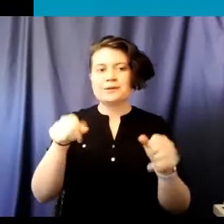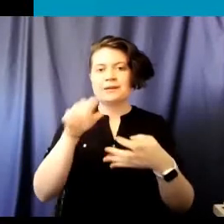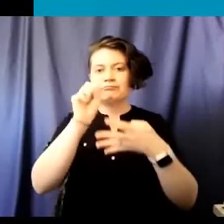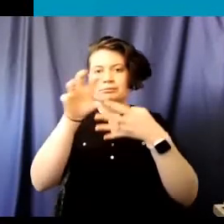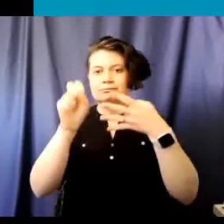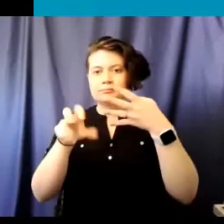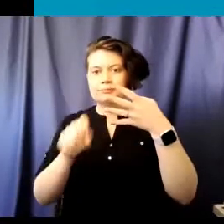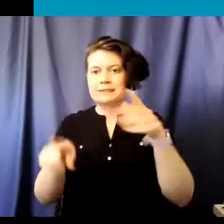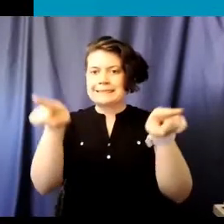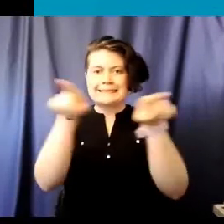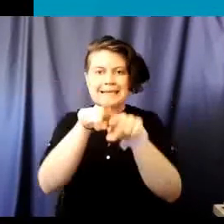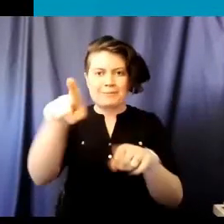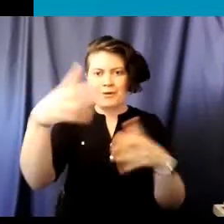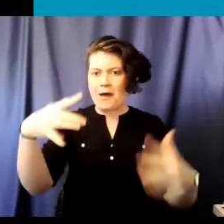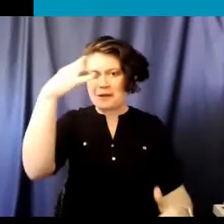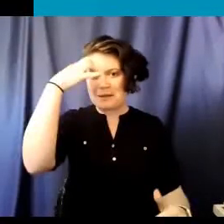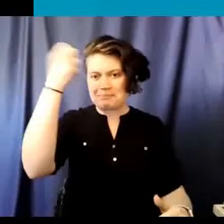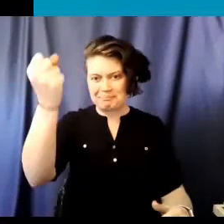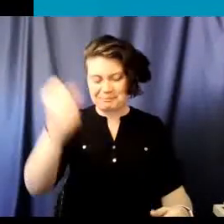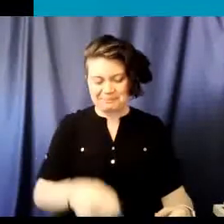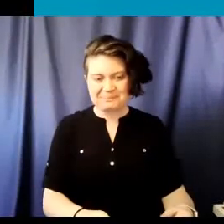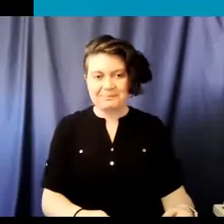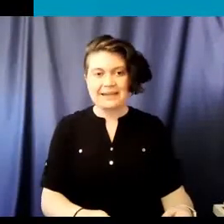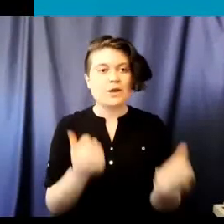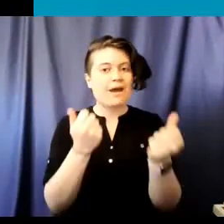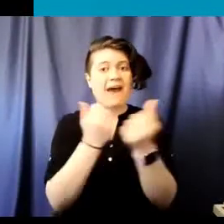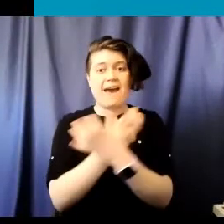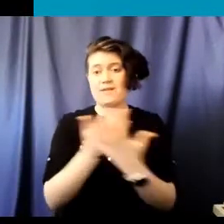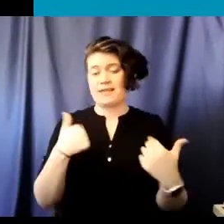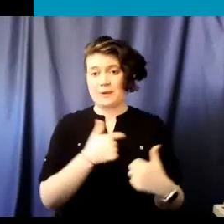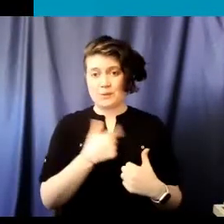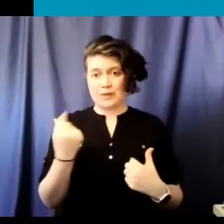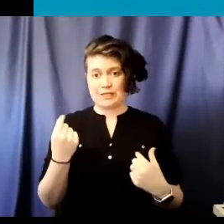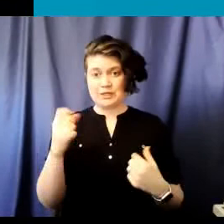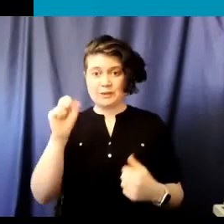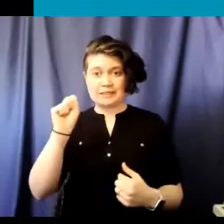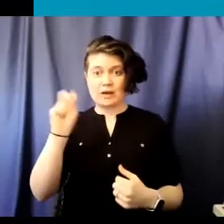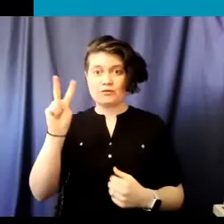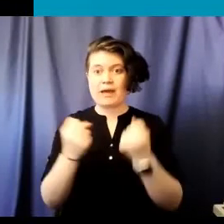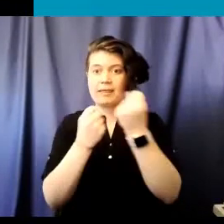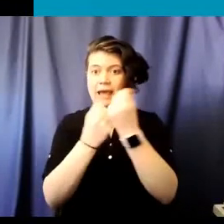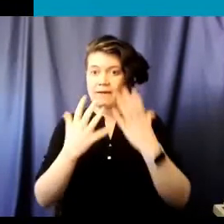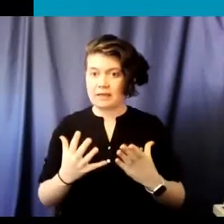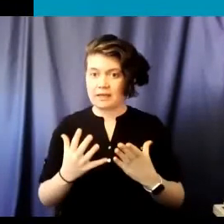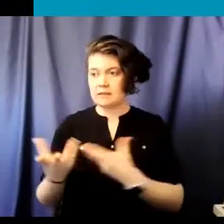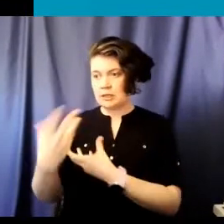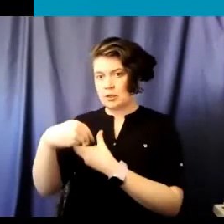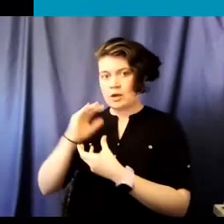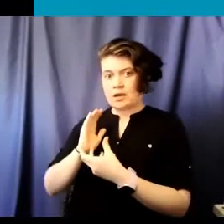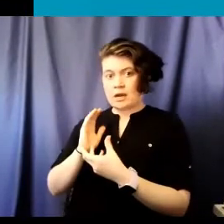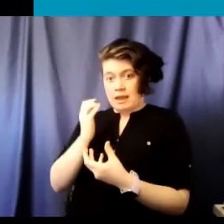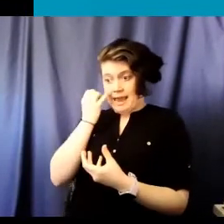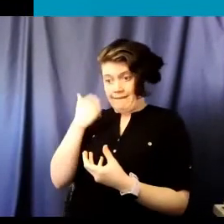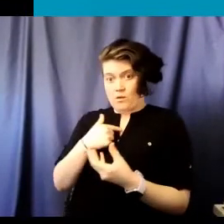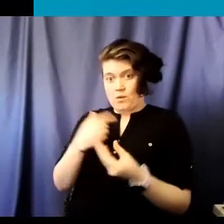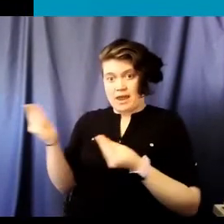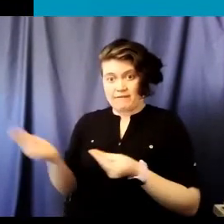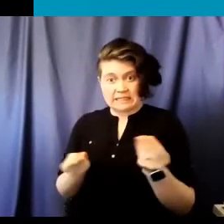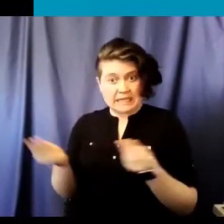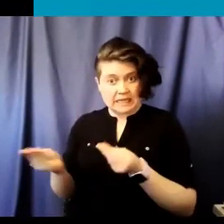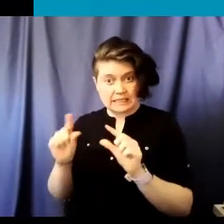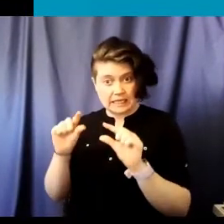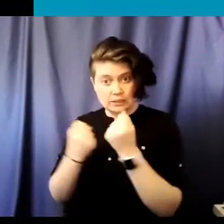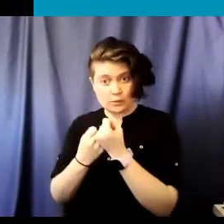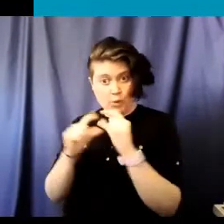memory. Everything we do as sexual violence advocates, including our support group facilitation, which we'll be talking about today,